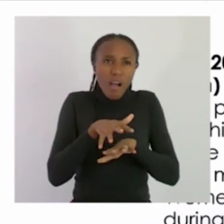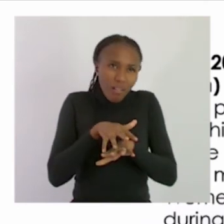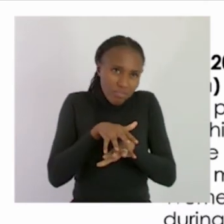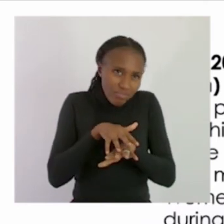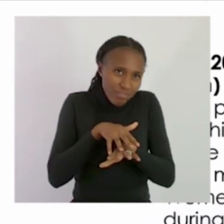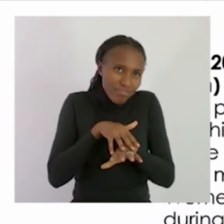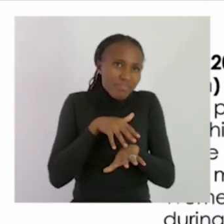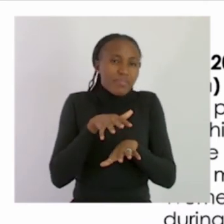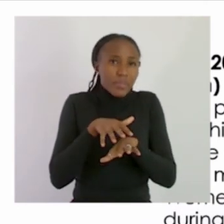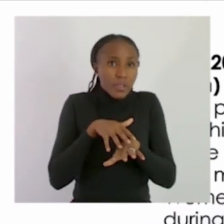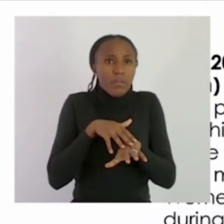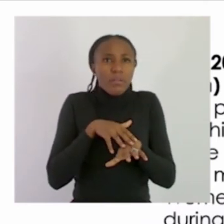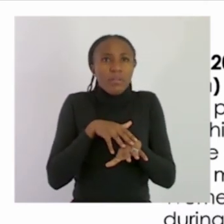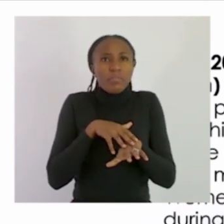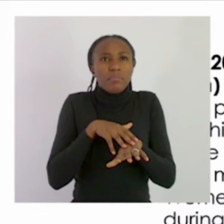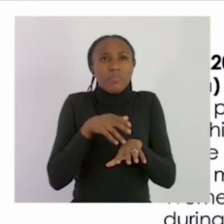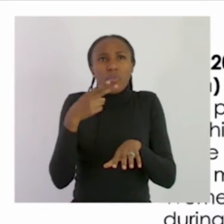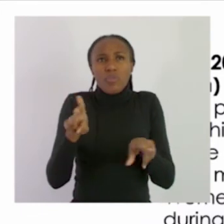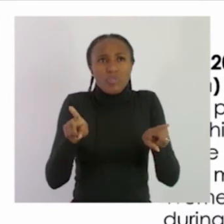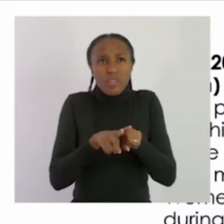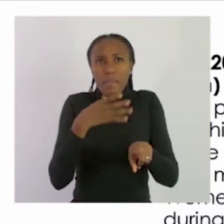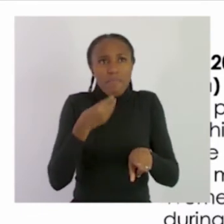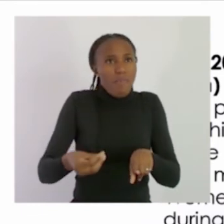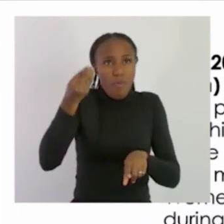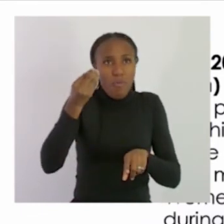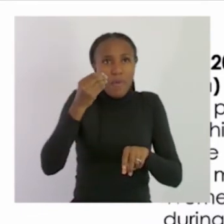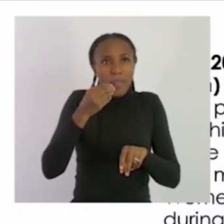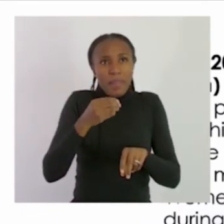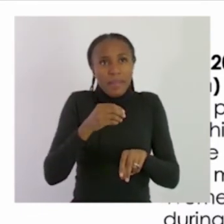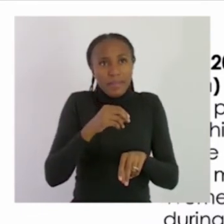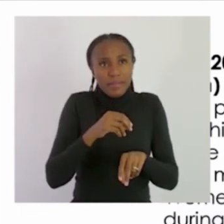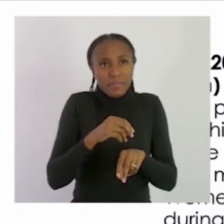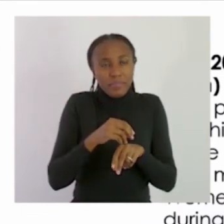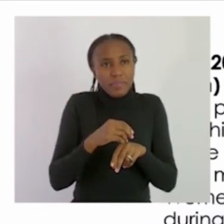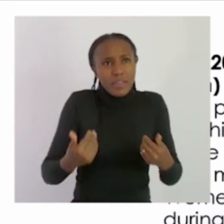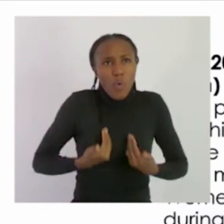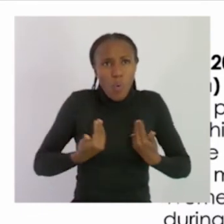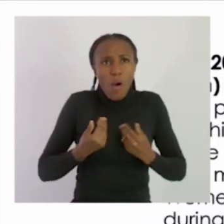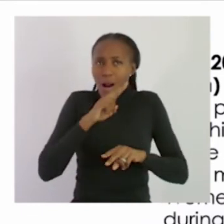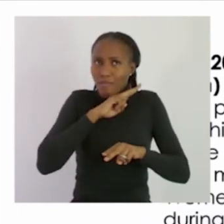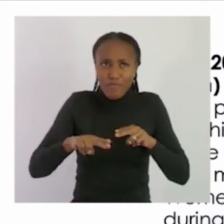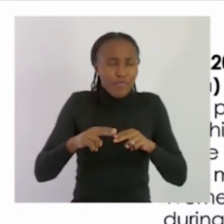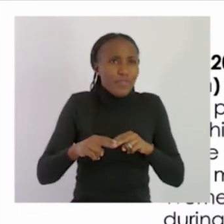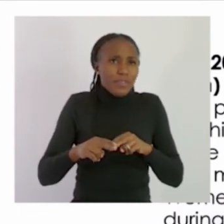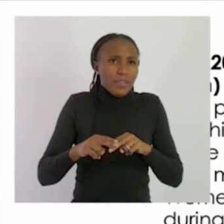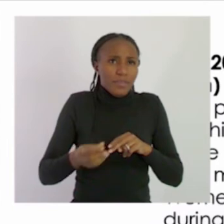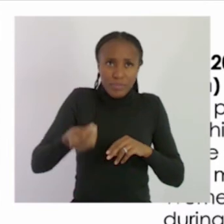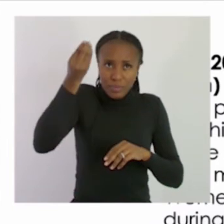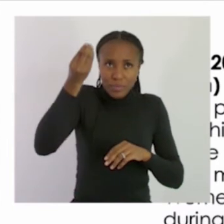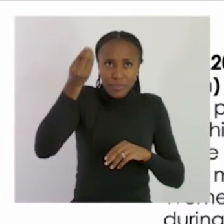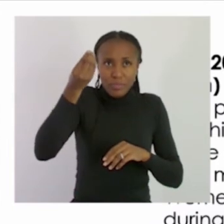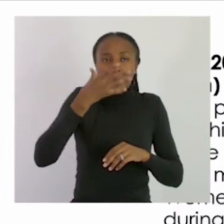okay? So they don't change, they don't grow fast anymore as the young ones. Some